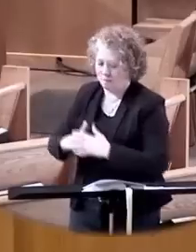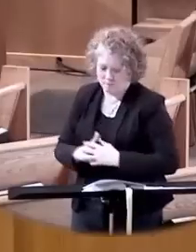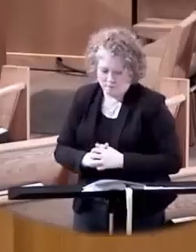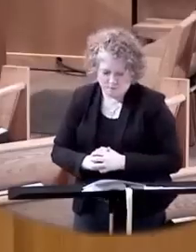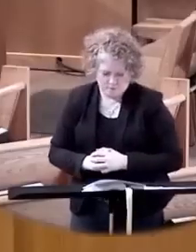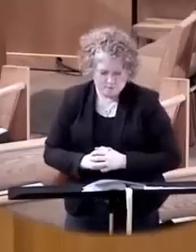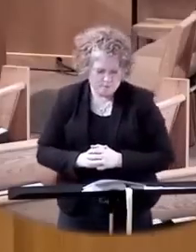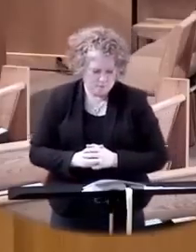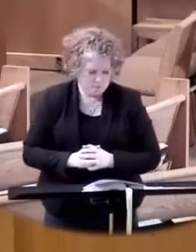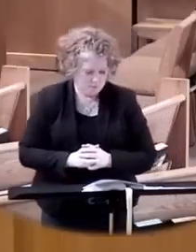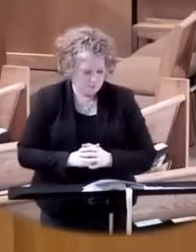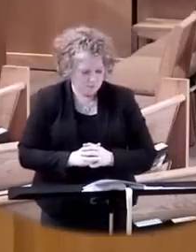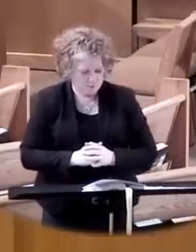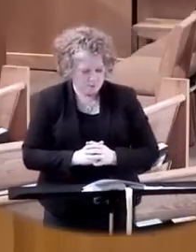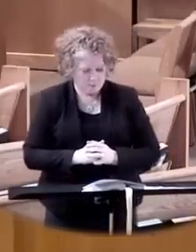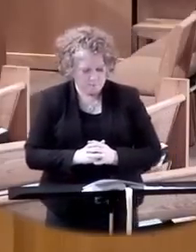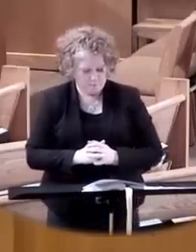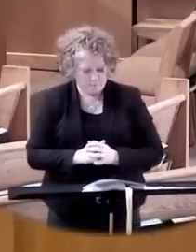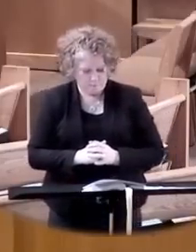again.